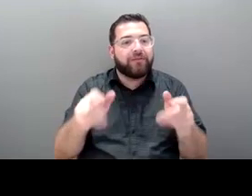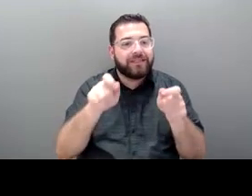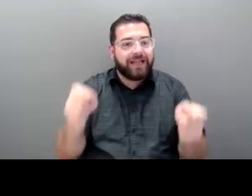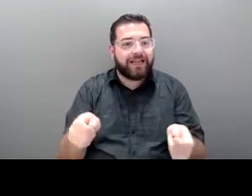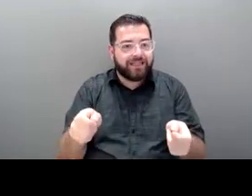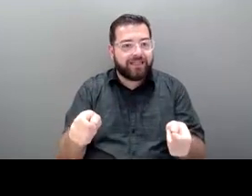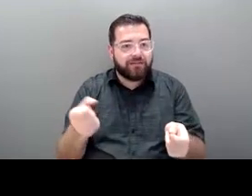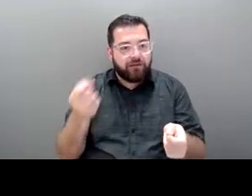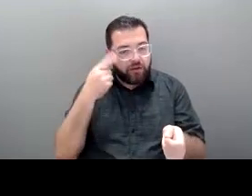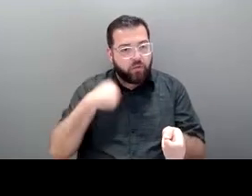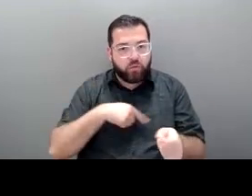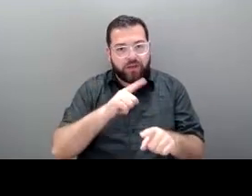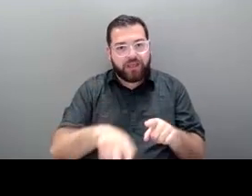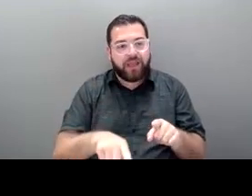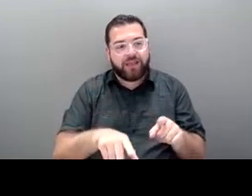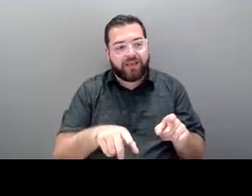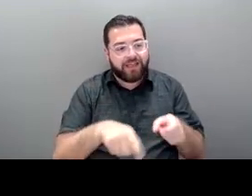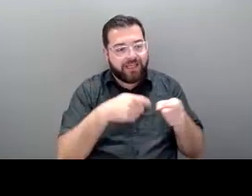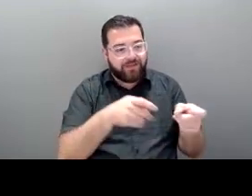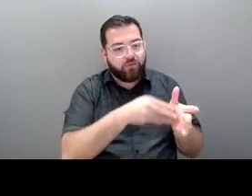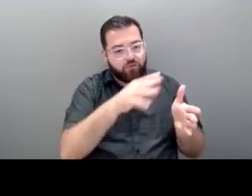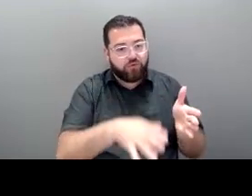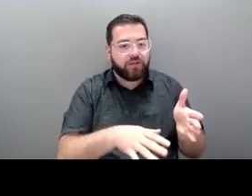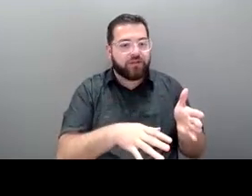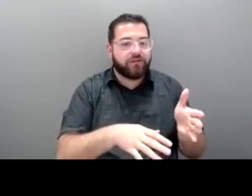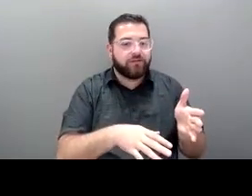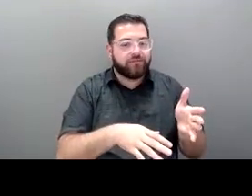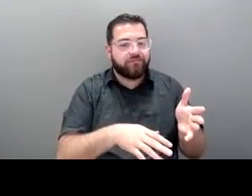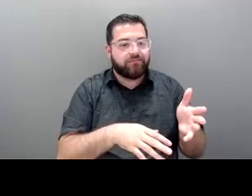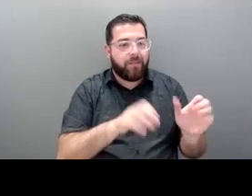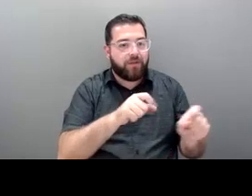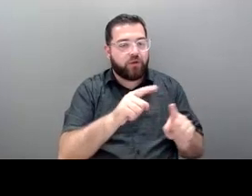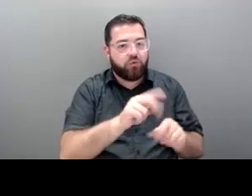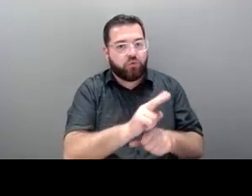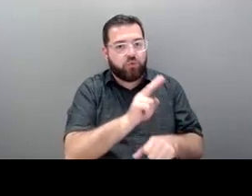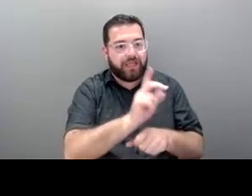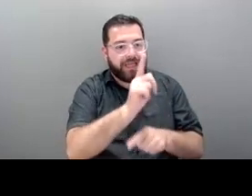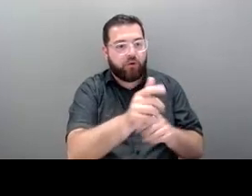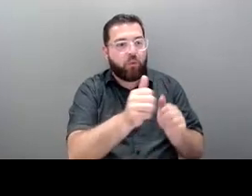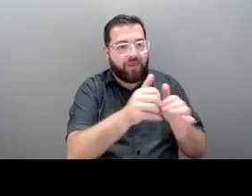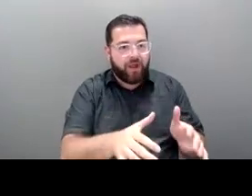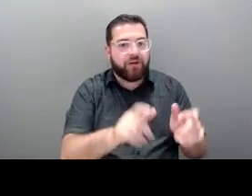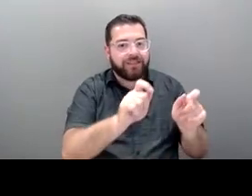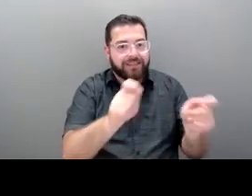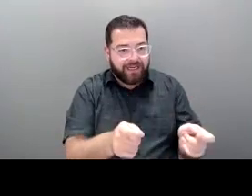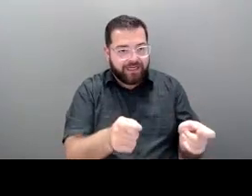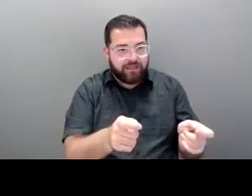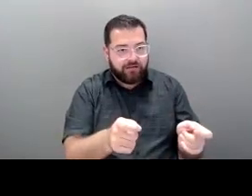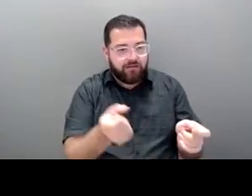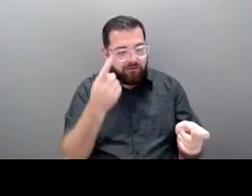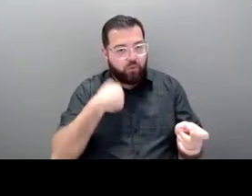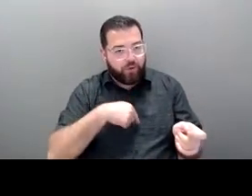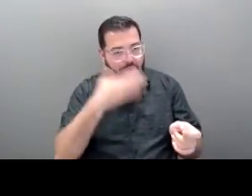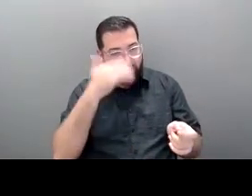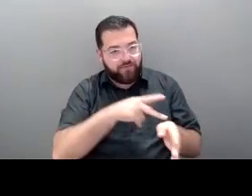and voices to train on and reuse later without citing ethically as professionals. I